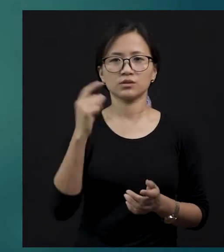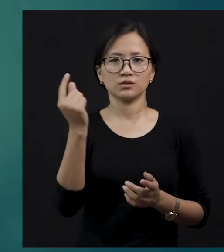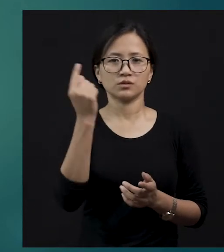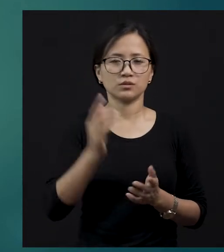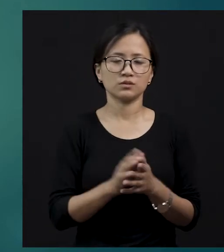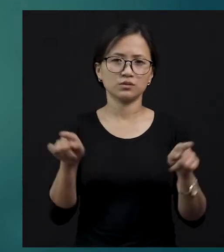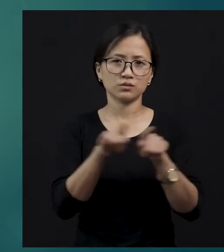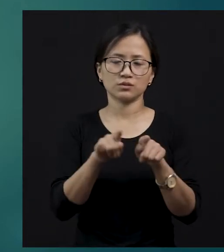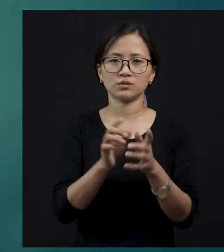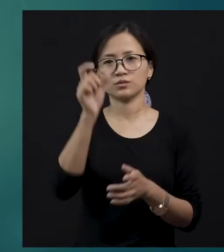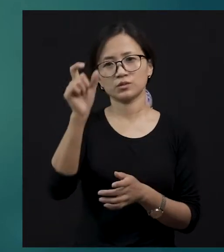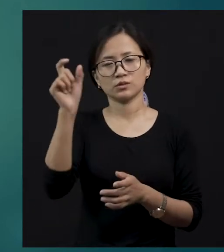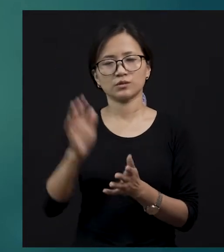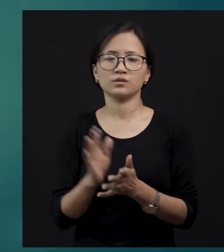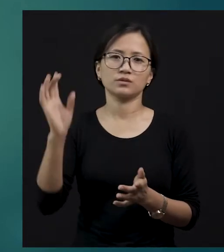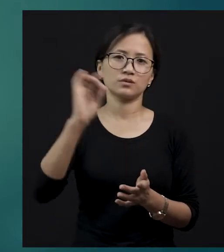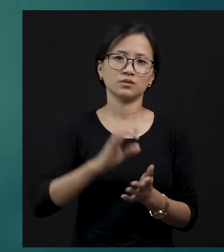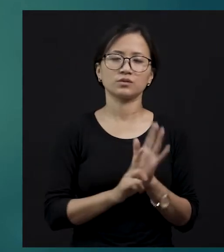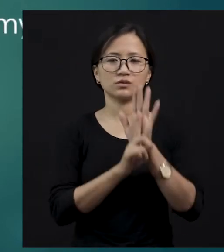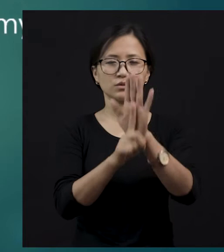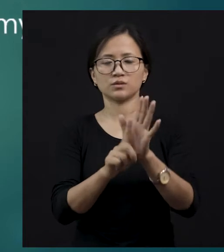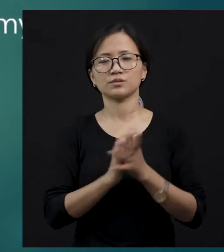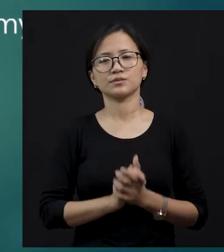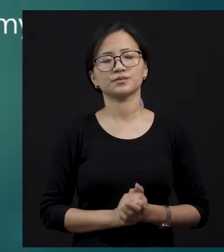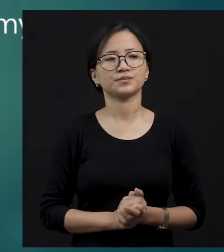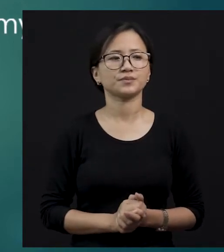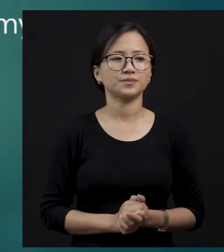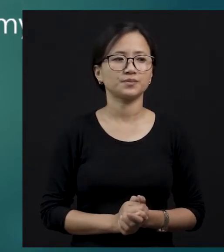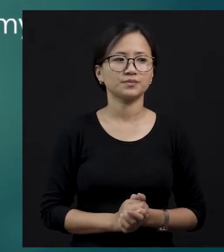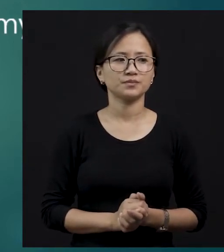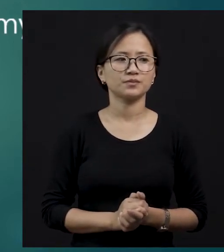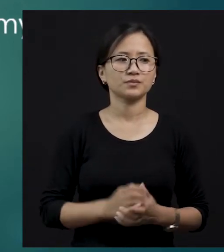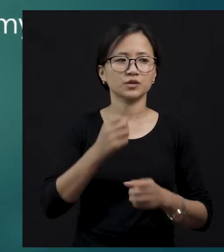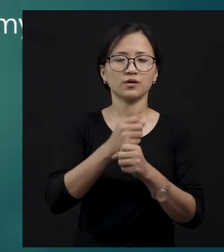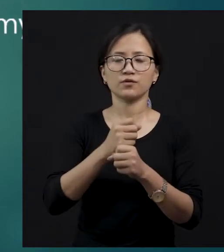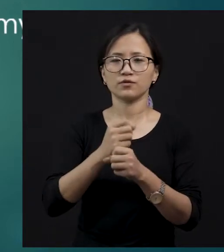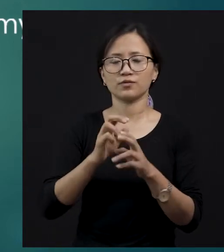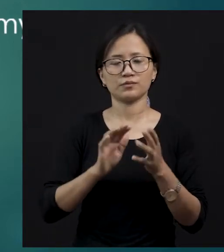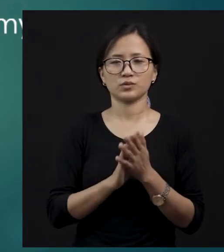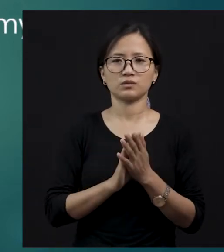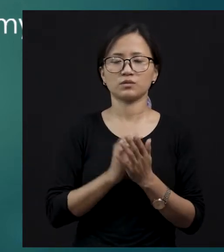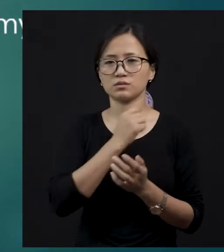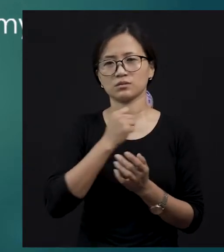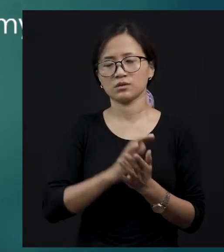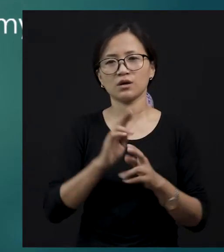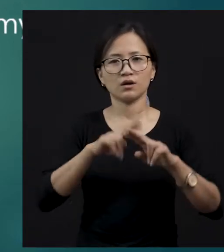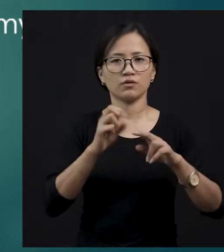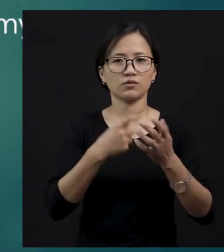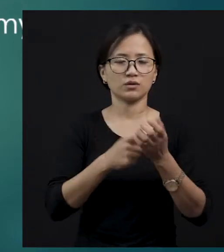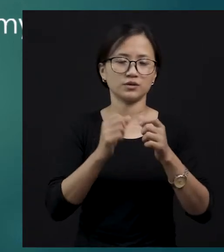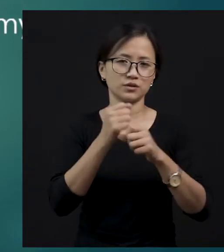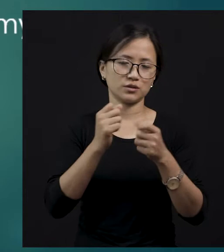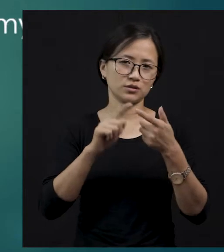using that same word again. That's why I'm going to show that to you. Yes, forage, we have already done that in a previous class.